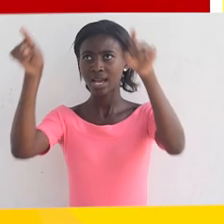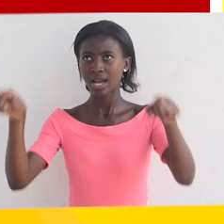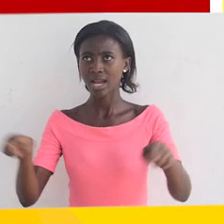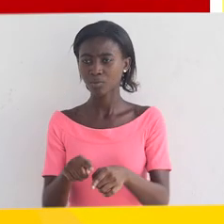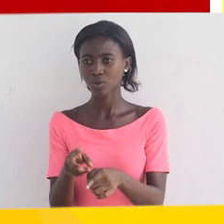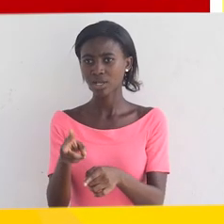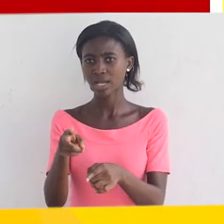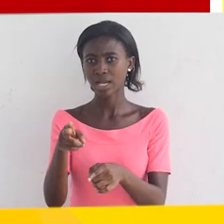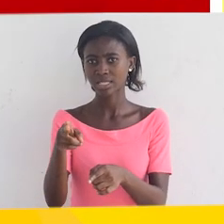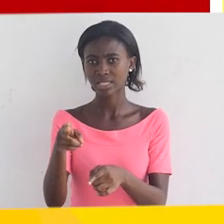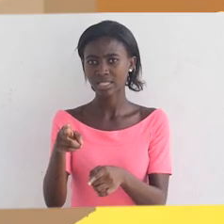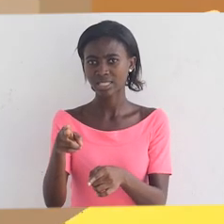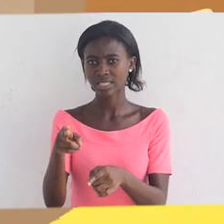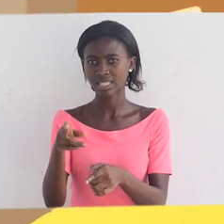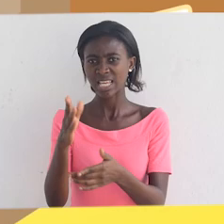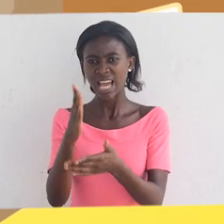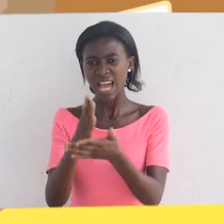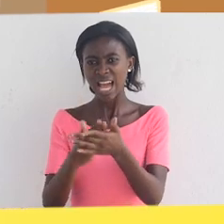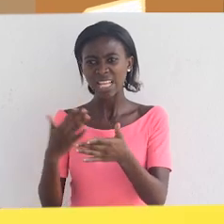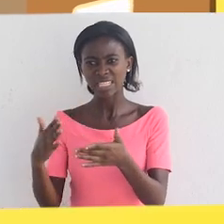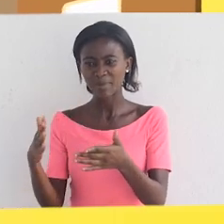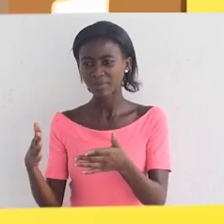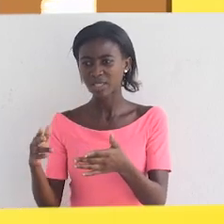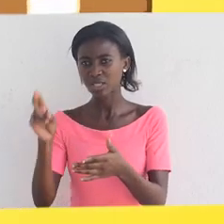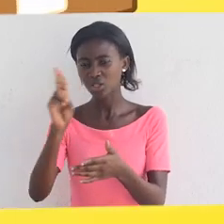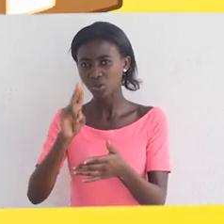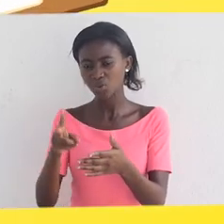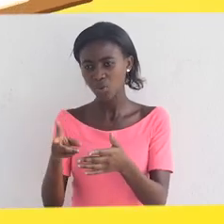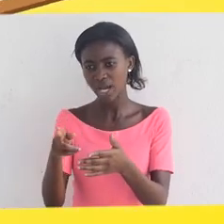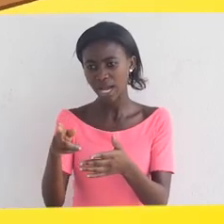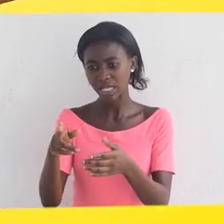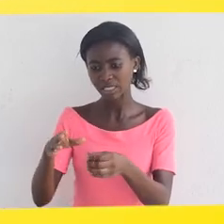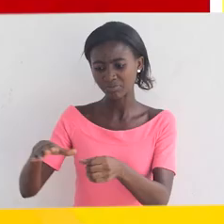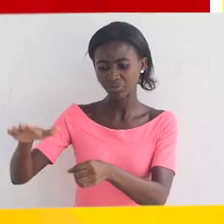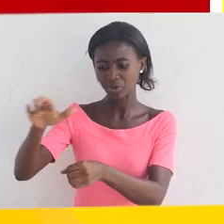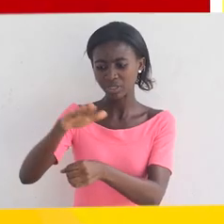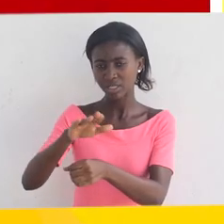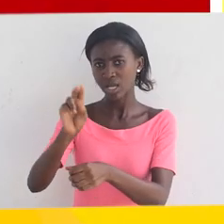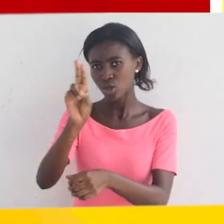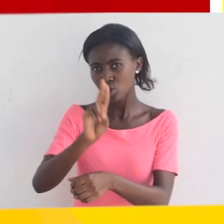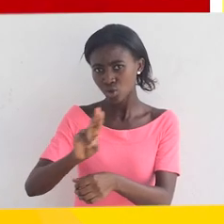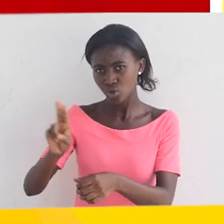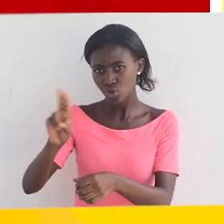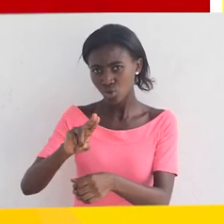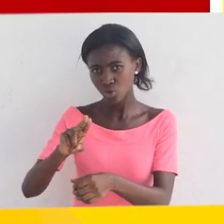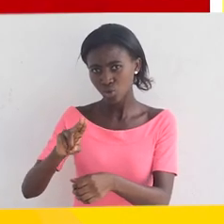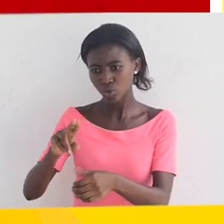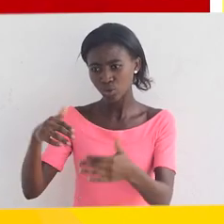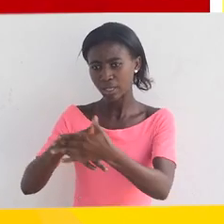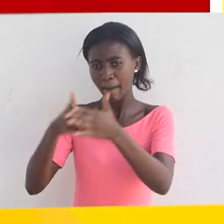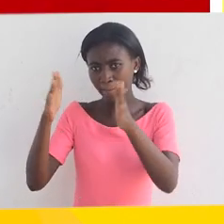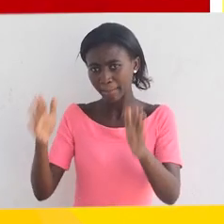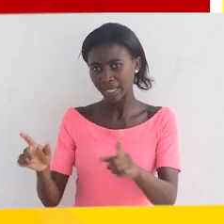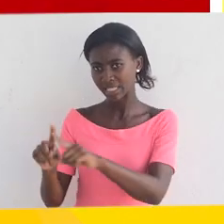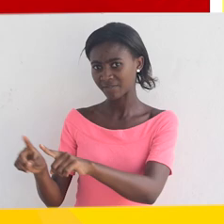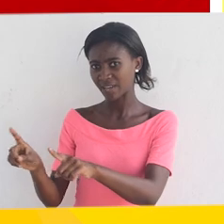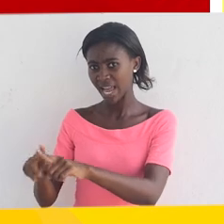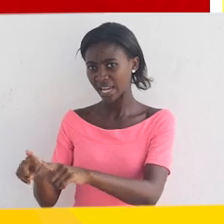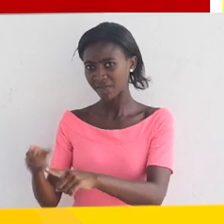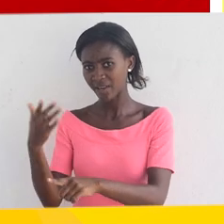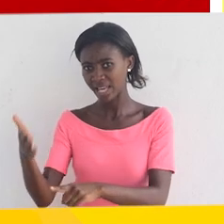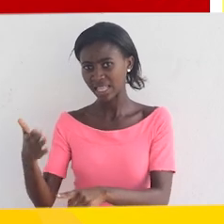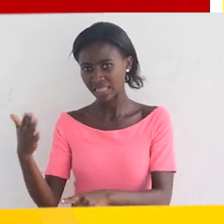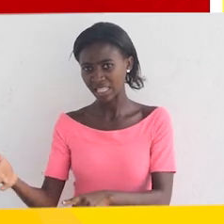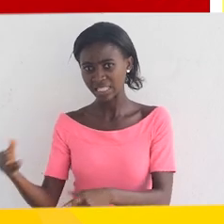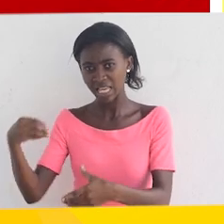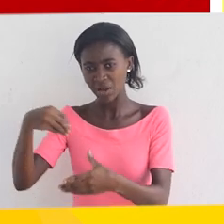Cardboard carton, a prefabricated carton board container used for the packaging of a variety of